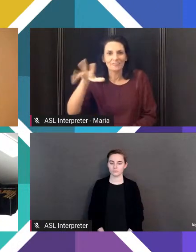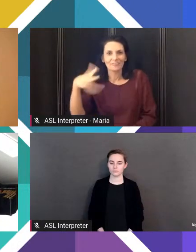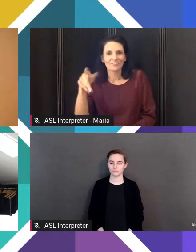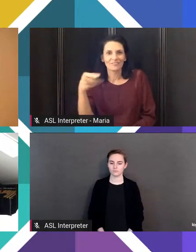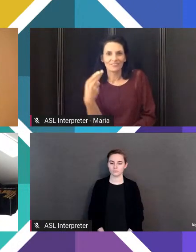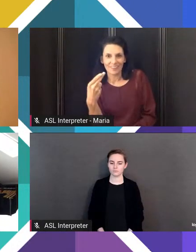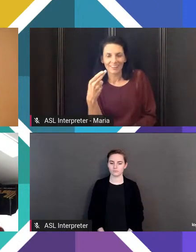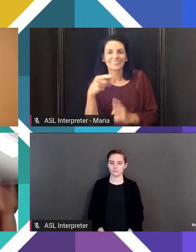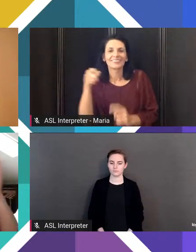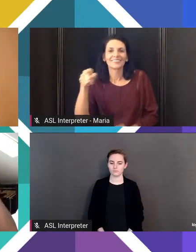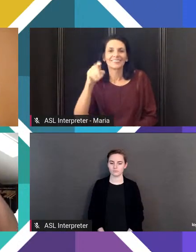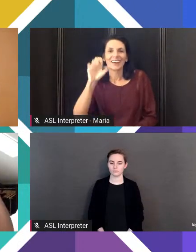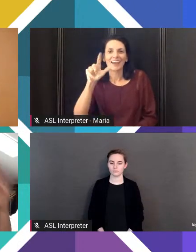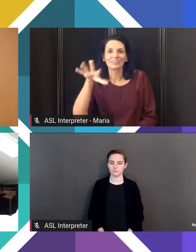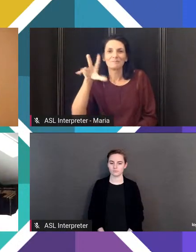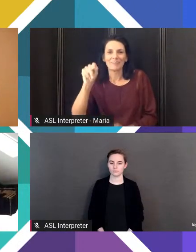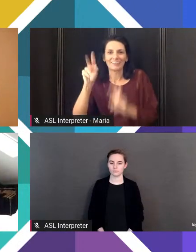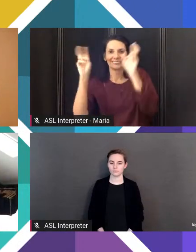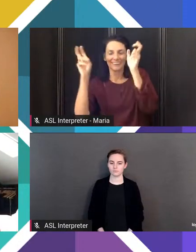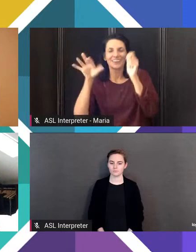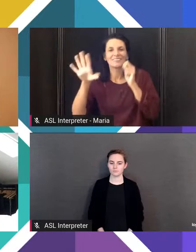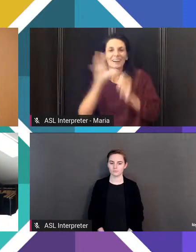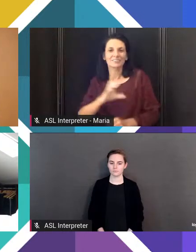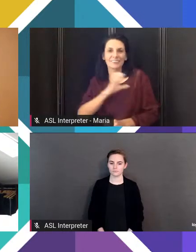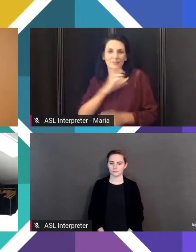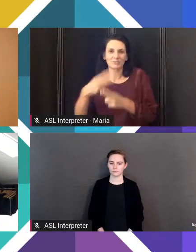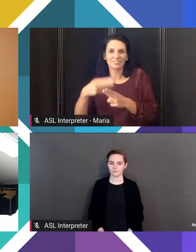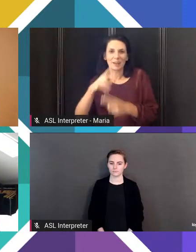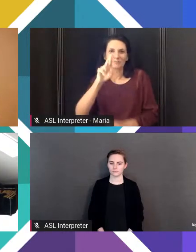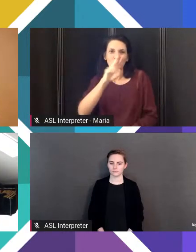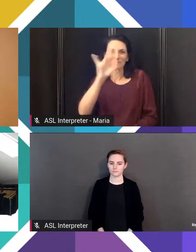was Ruby Rod. That's it. Yes, thank you.